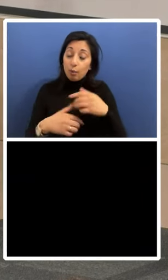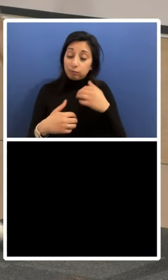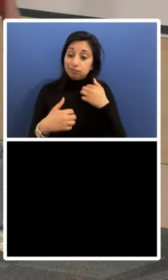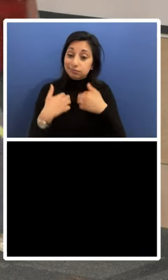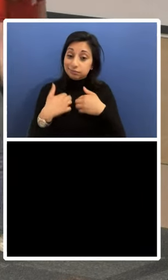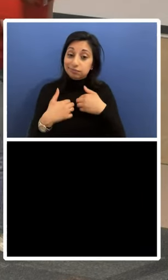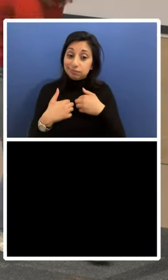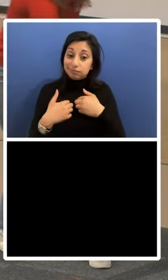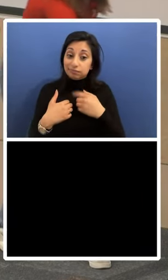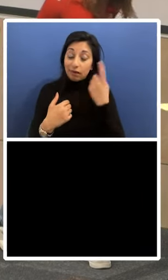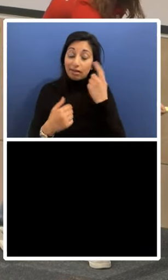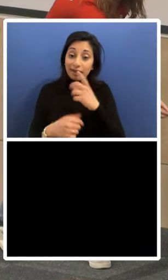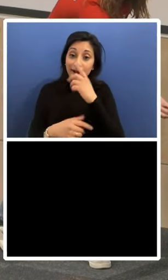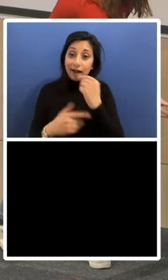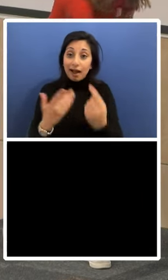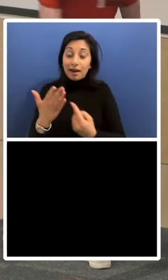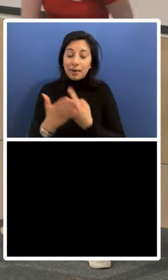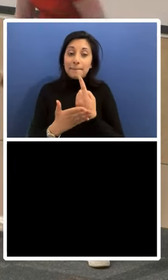it. Thanks.